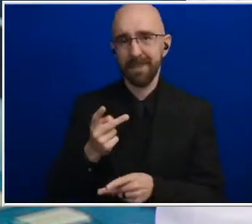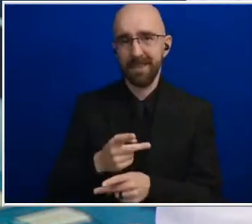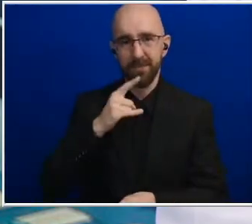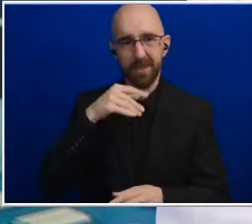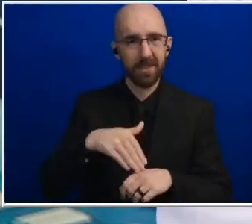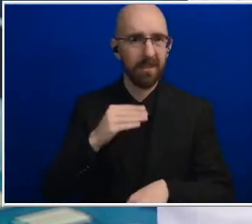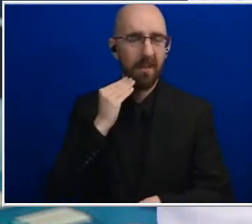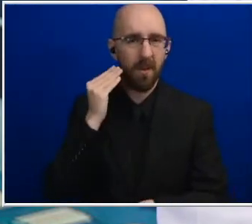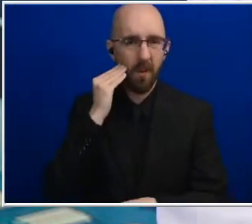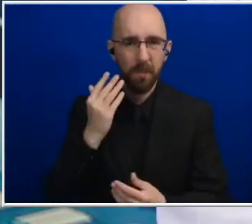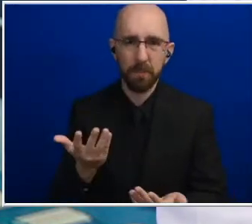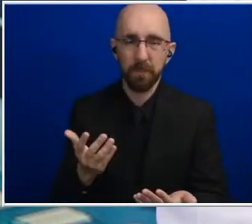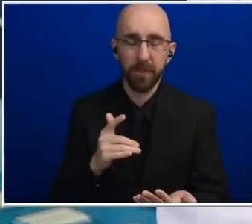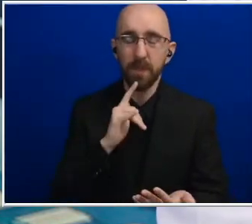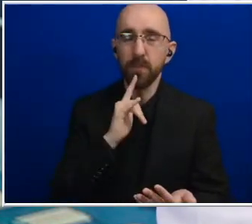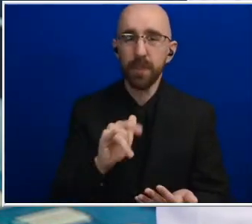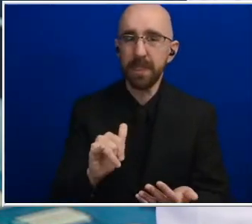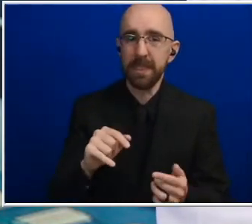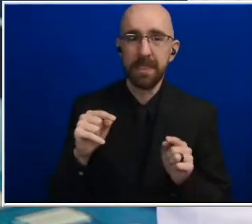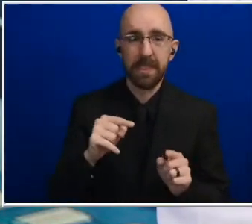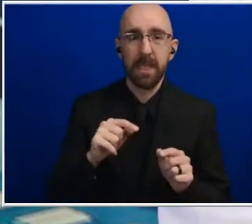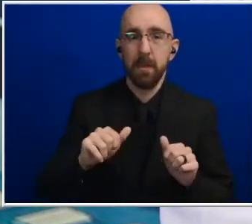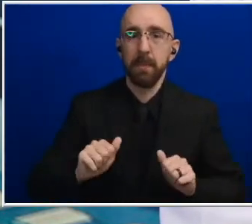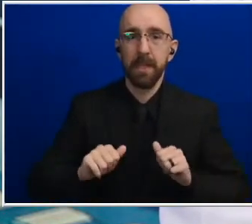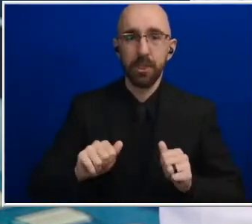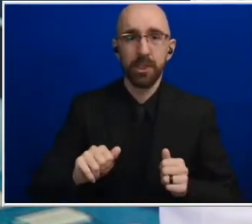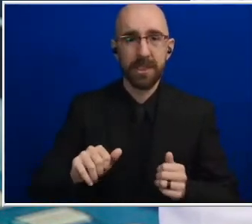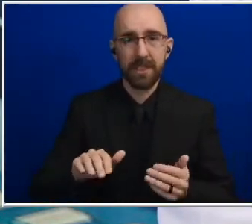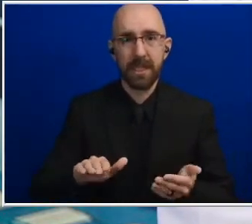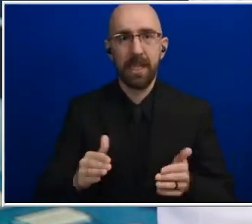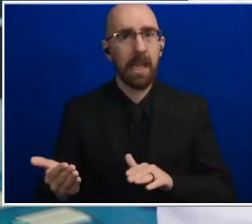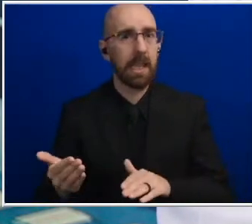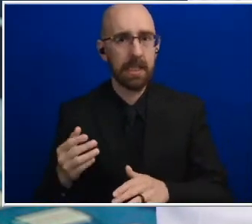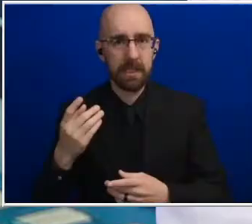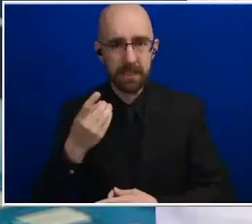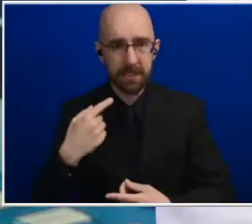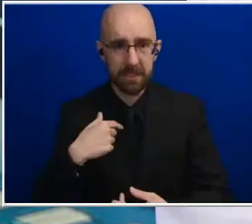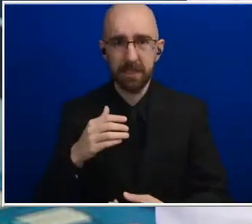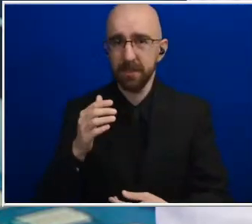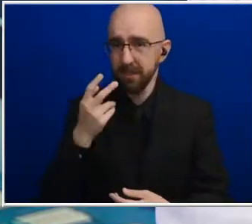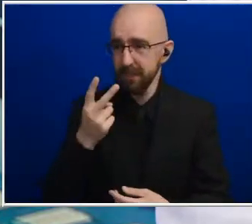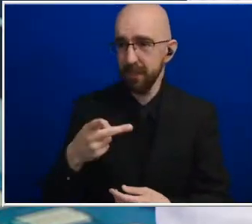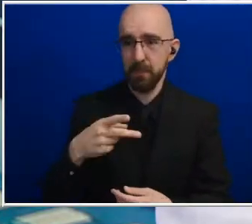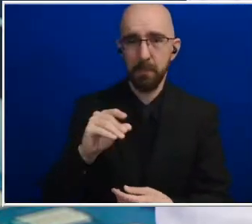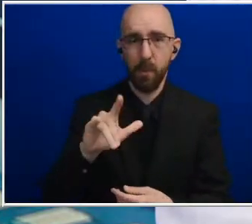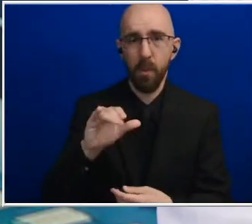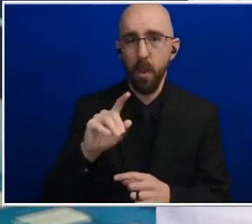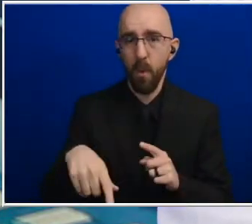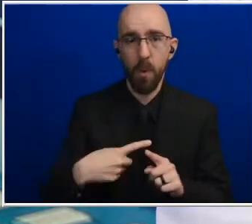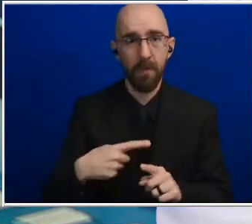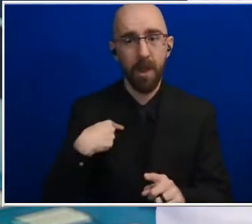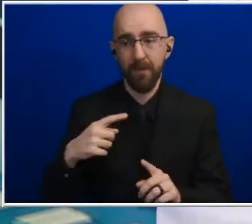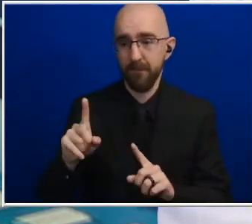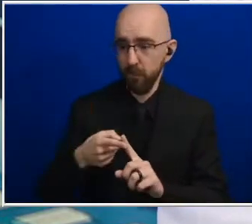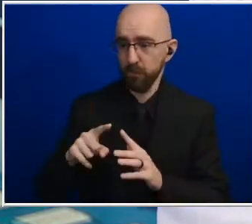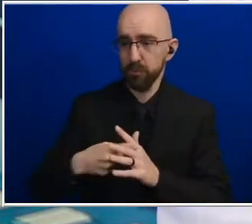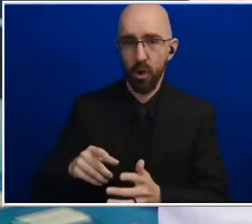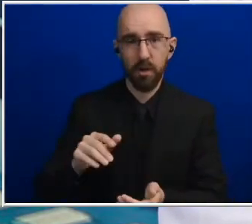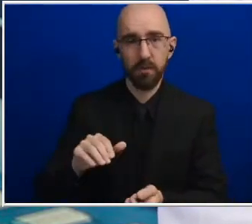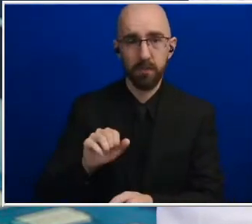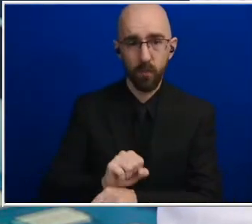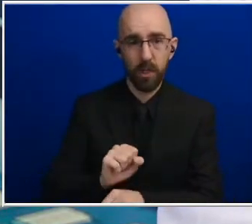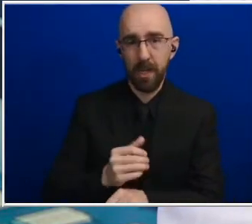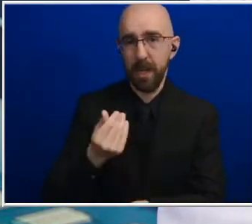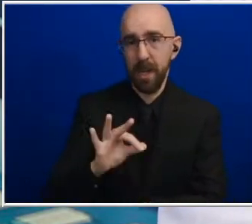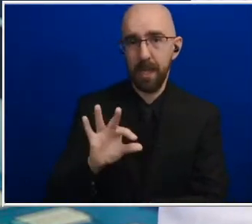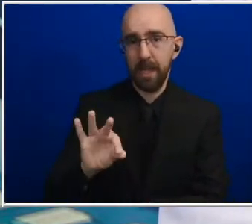it's really, these are potentially deadly diseases. And I'm just thinking about polio. When I first started in medicine in 1990 as a fellow in pulmonary disease,